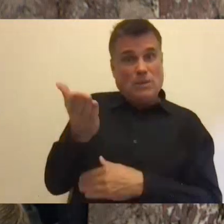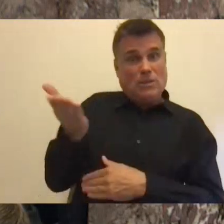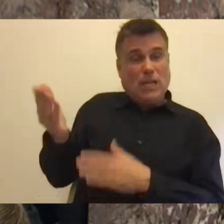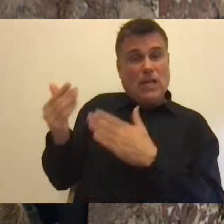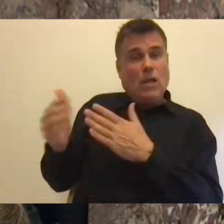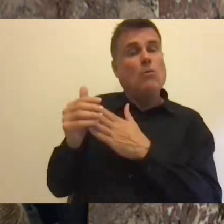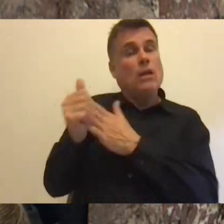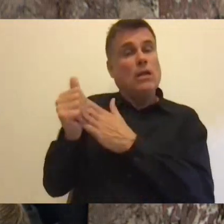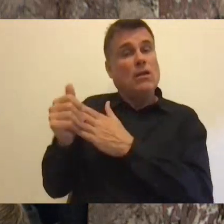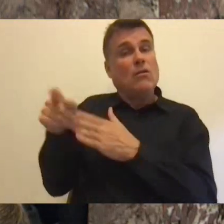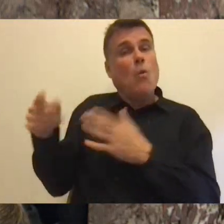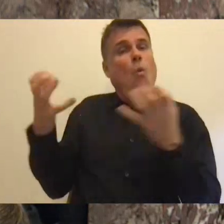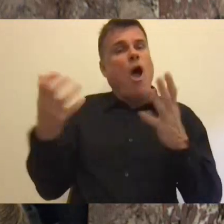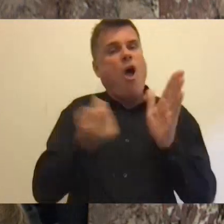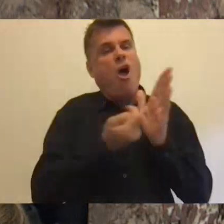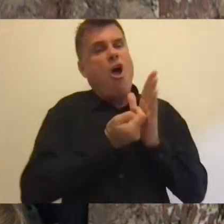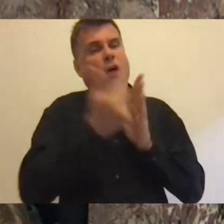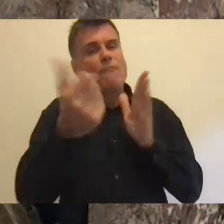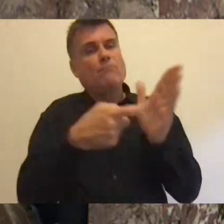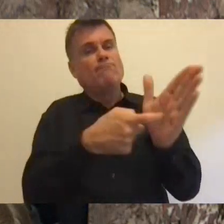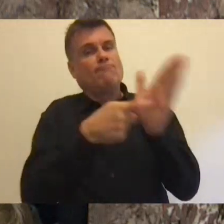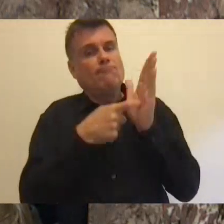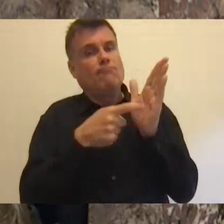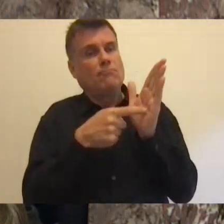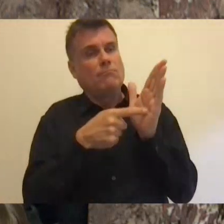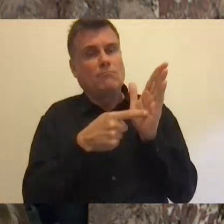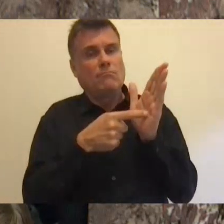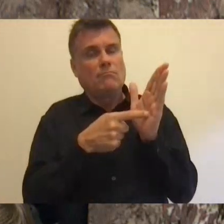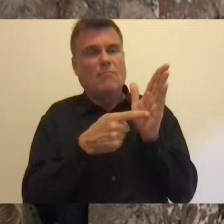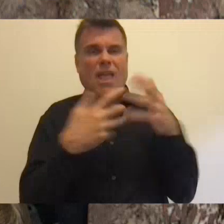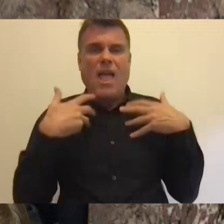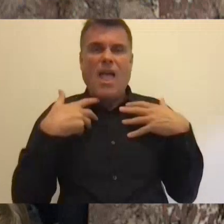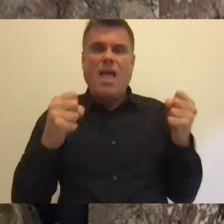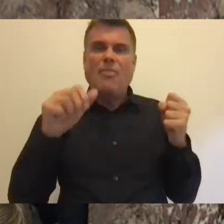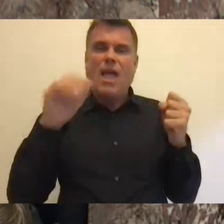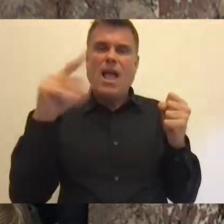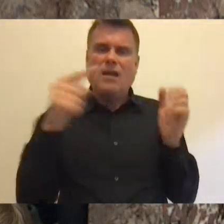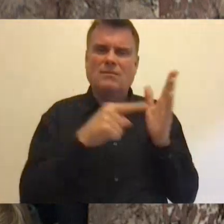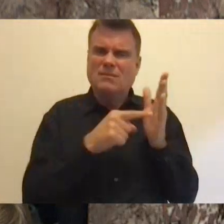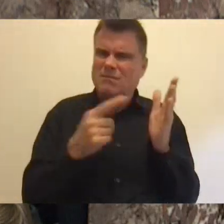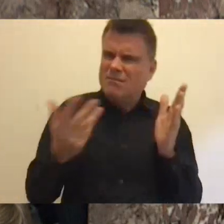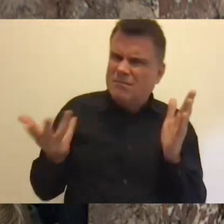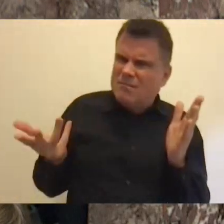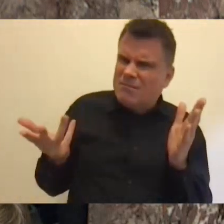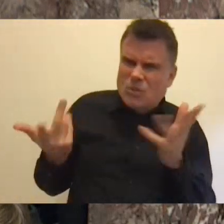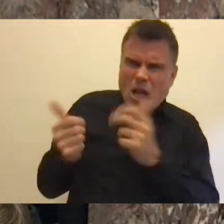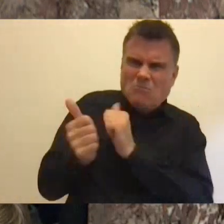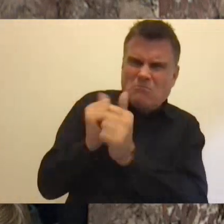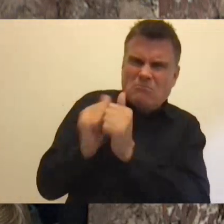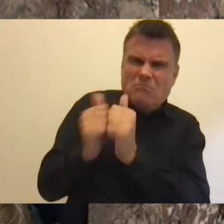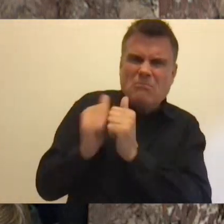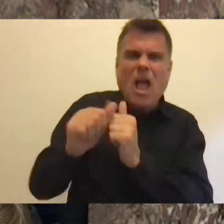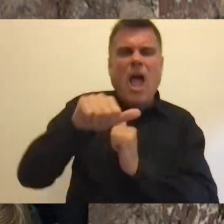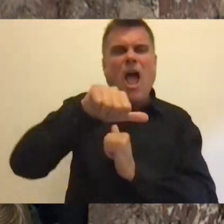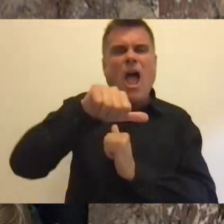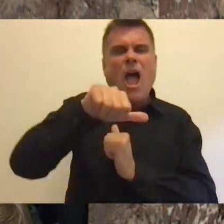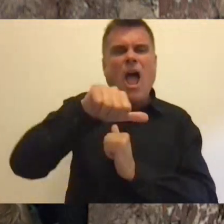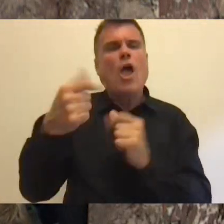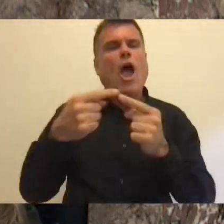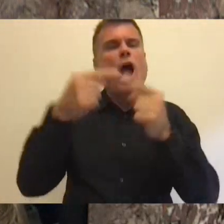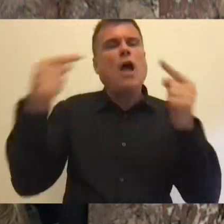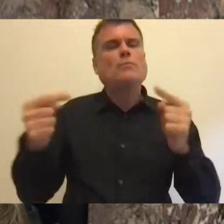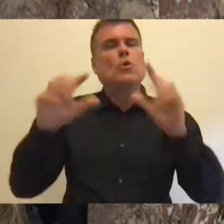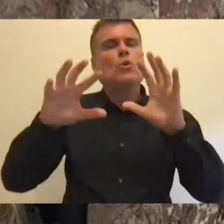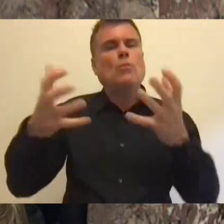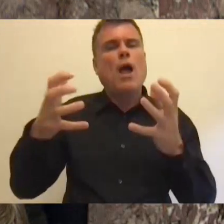some sort of race to the bottom amongst opposition parties, doesn't mean that we aren't going to continue to respect the provincial health officer and